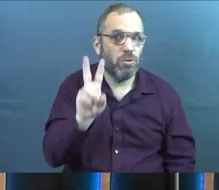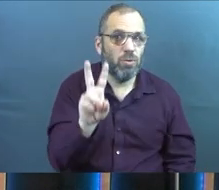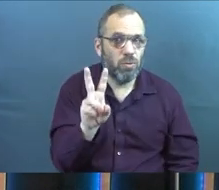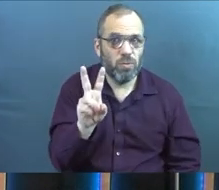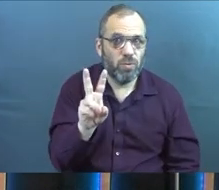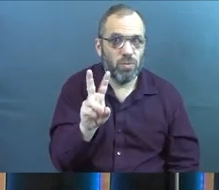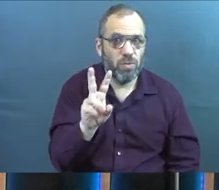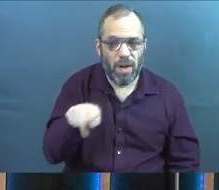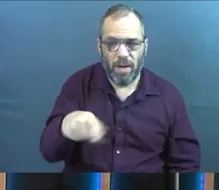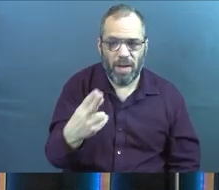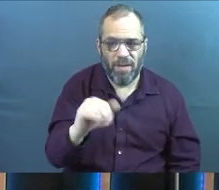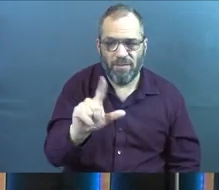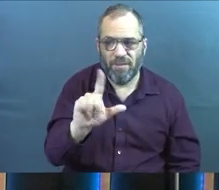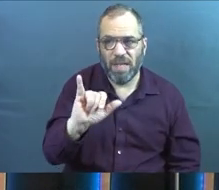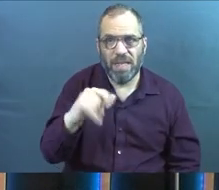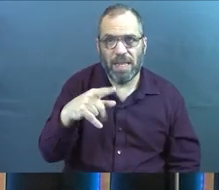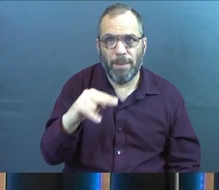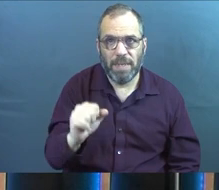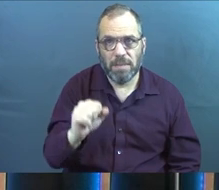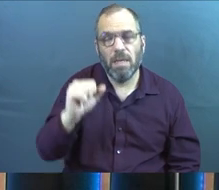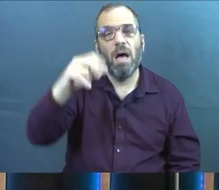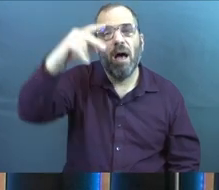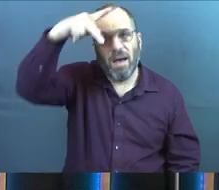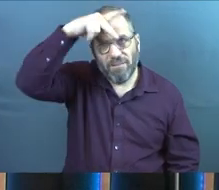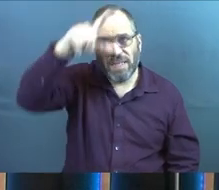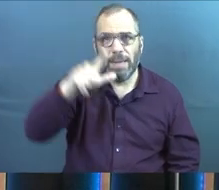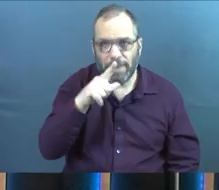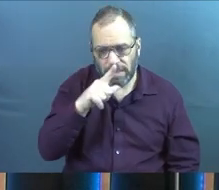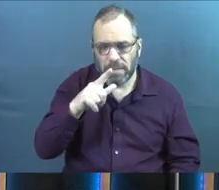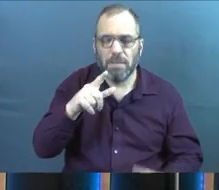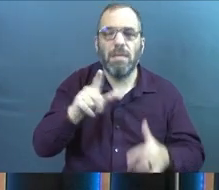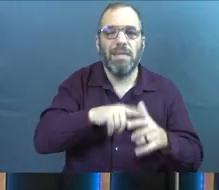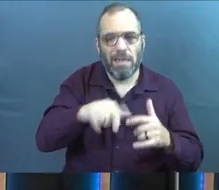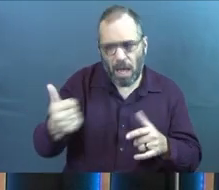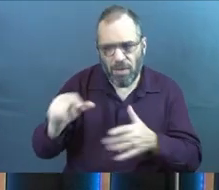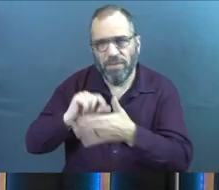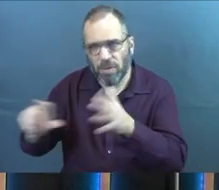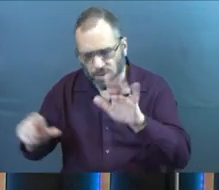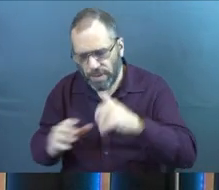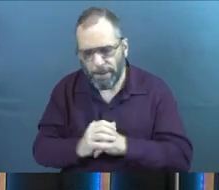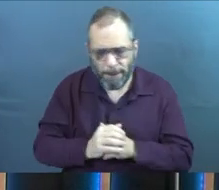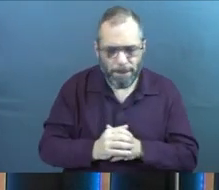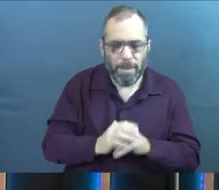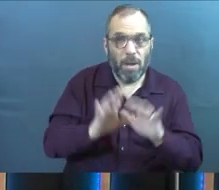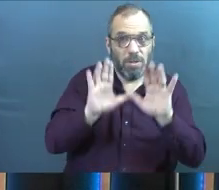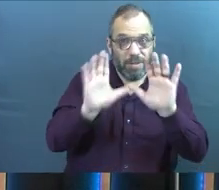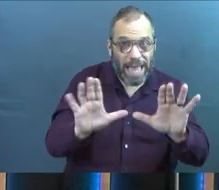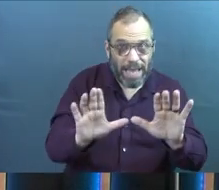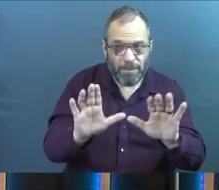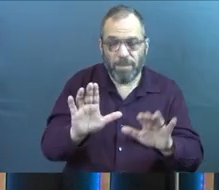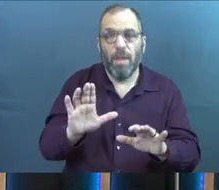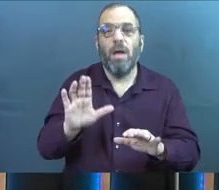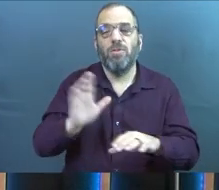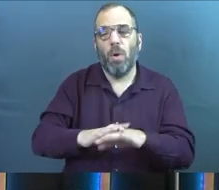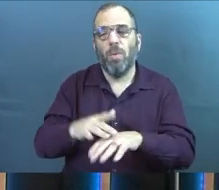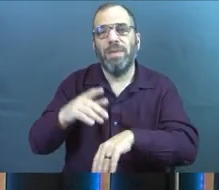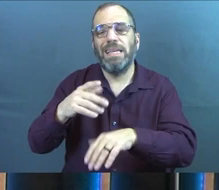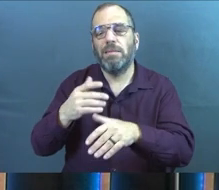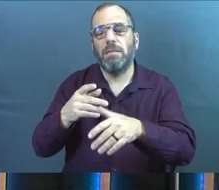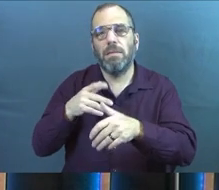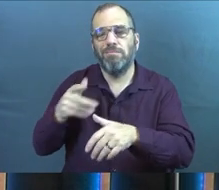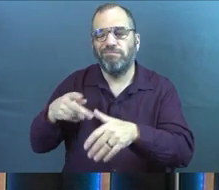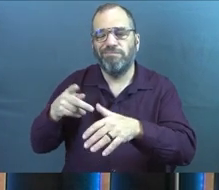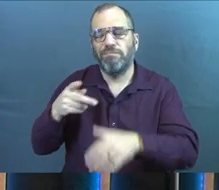2. It's kind of like a base verse, and then we'll read some other scripture and go back to it for the next point, things like that. So stick with me. But this is the Apostle Paul